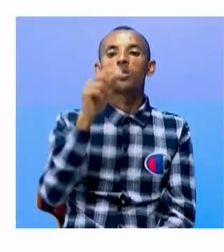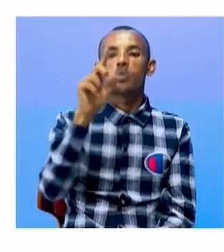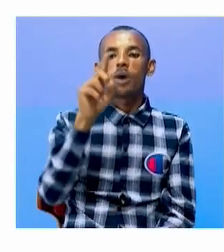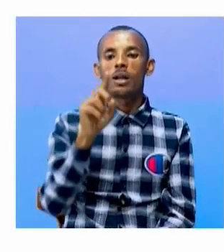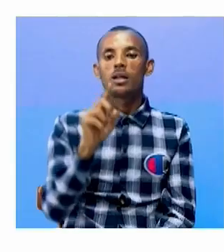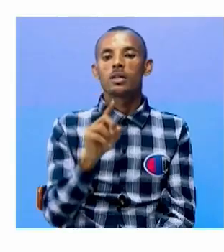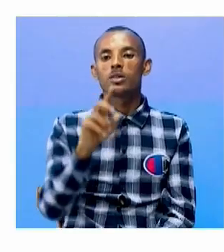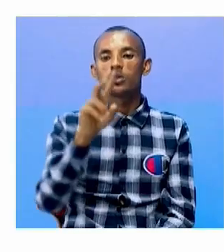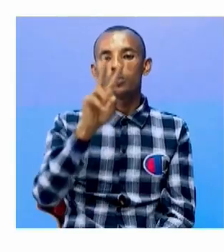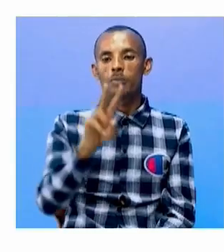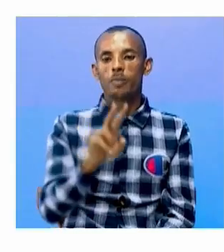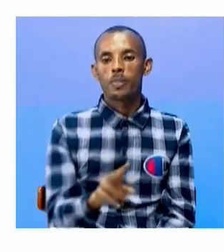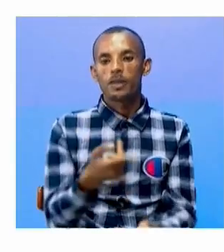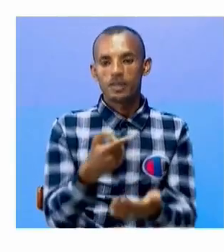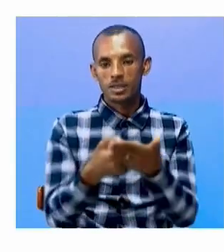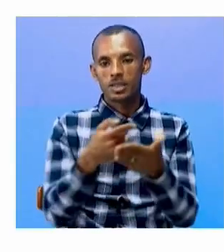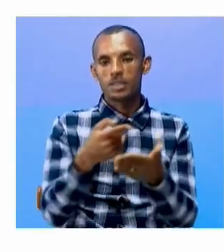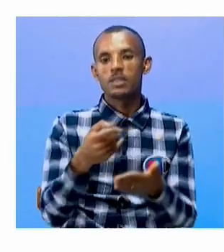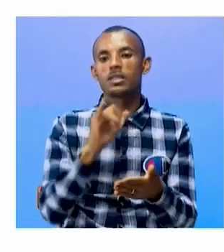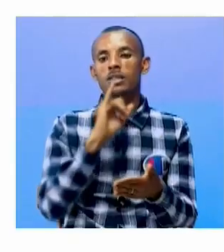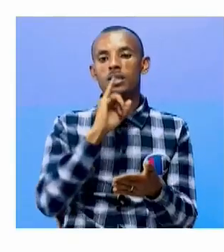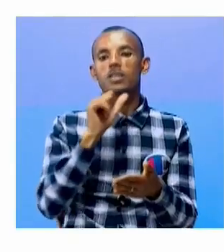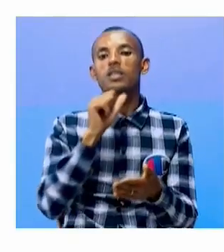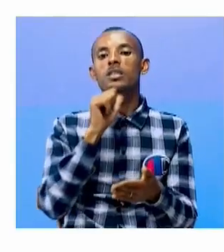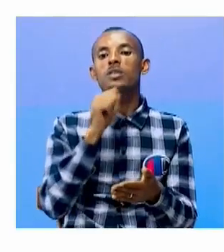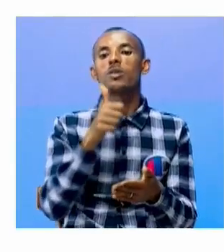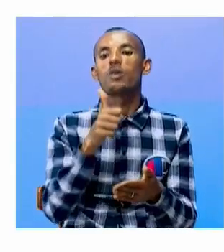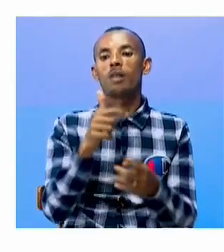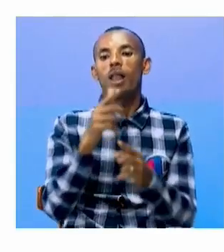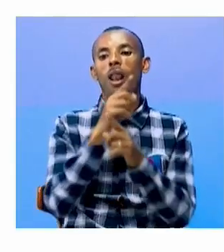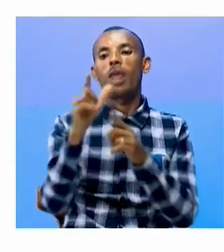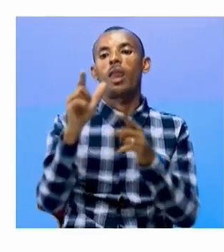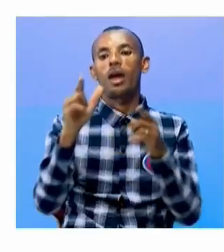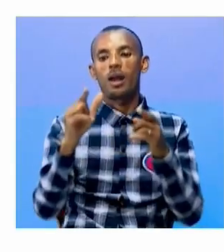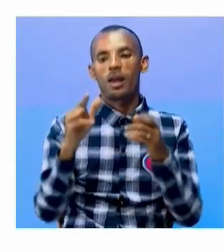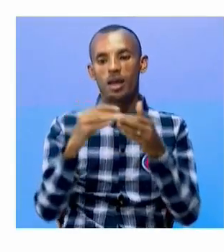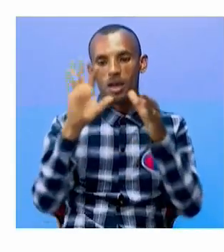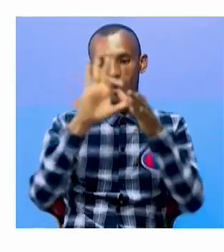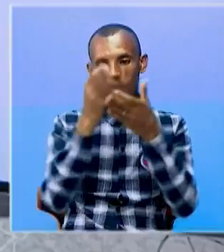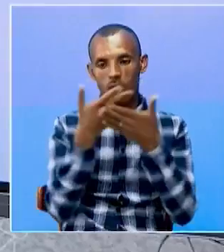this one, this is not linear. It's not linear equation.